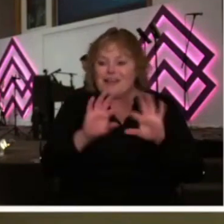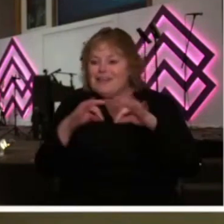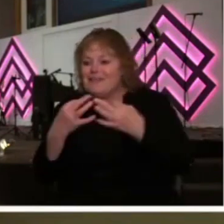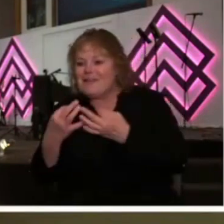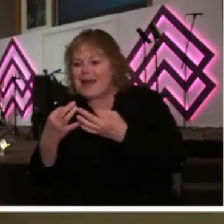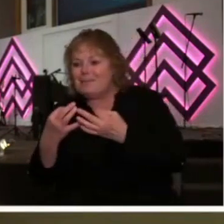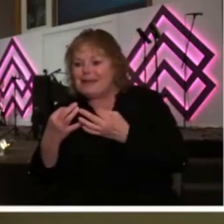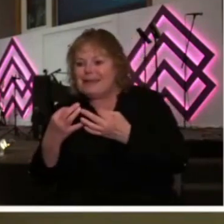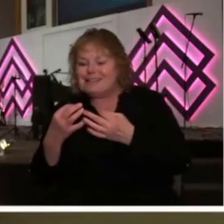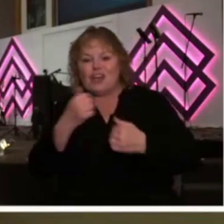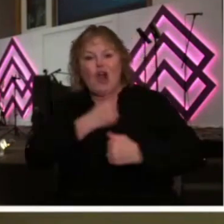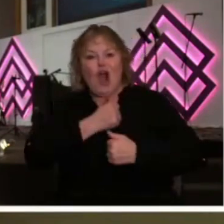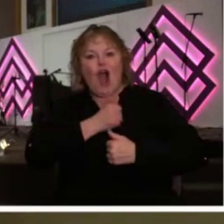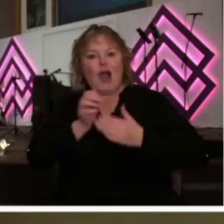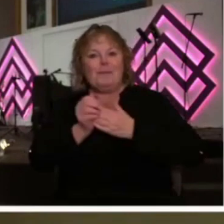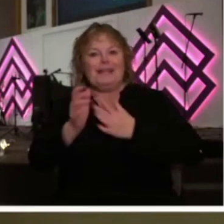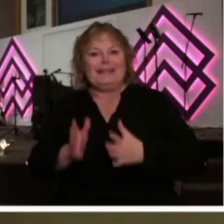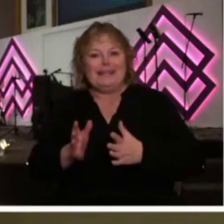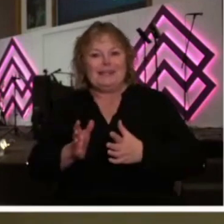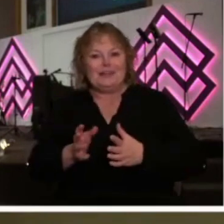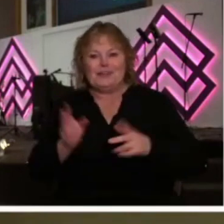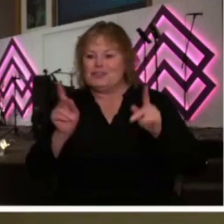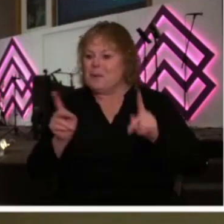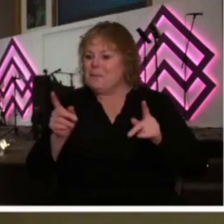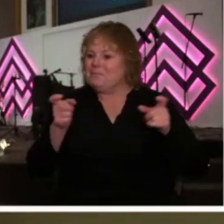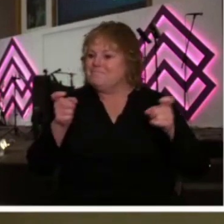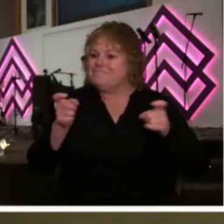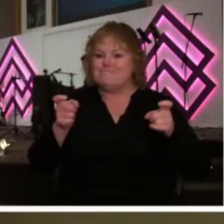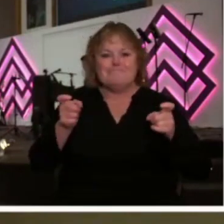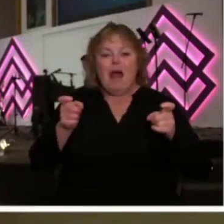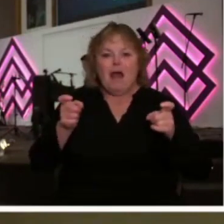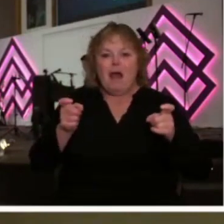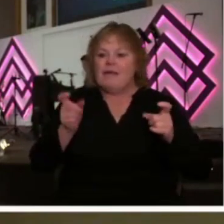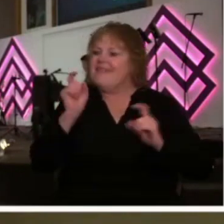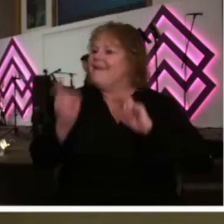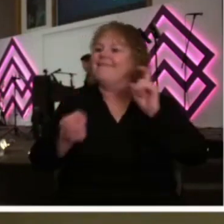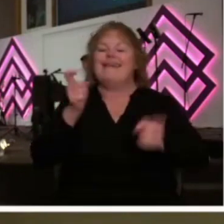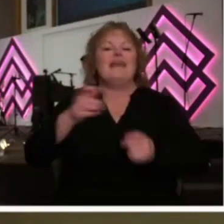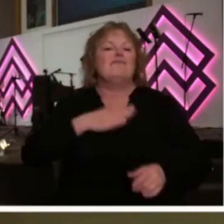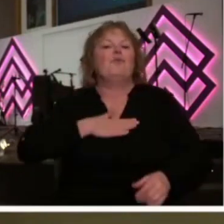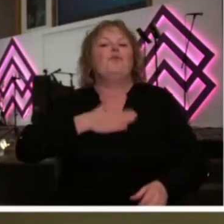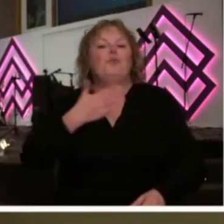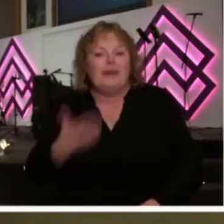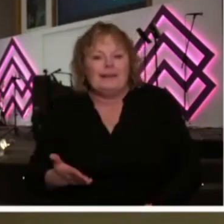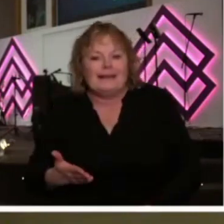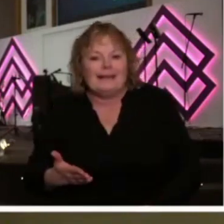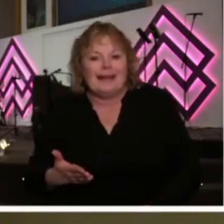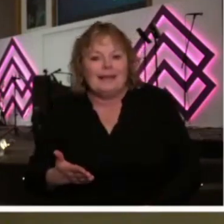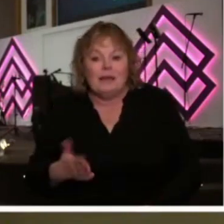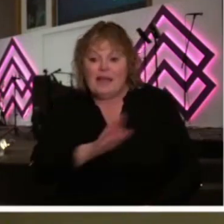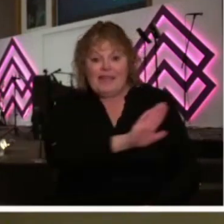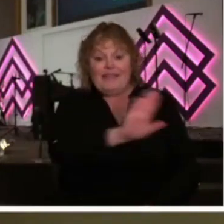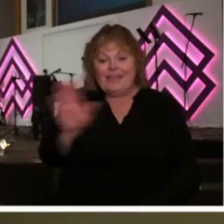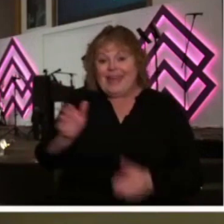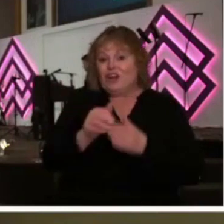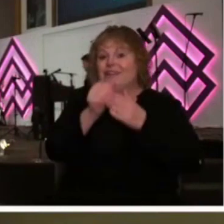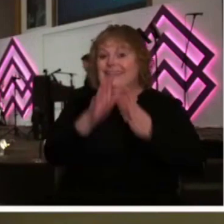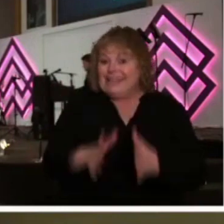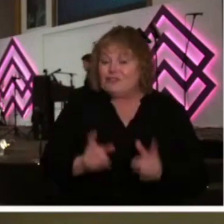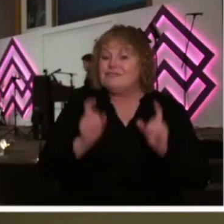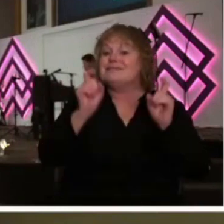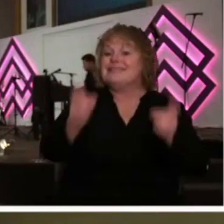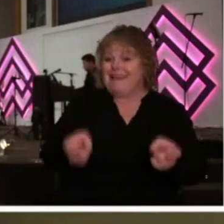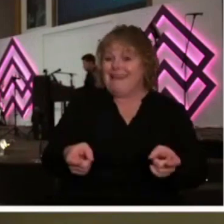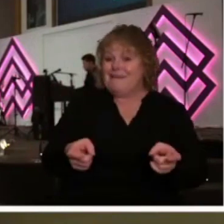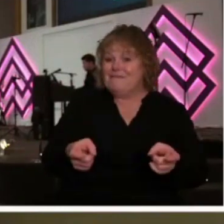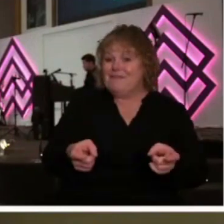commanders that were in charge of the king's work, gave willingly, and the people rejoiced at the willing response of their leaders, for they had given